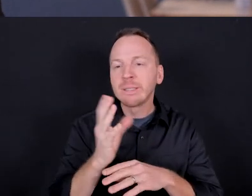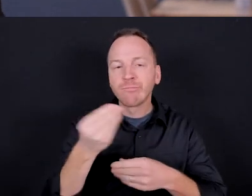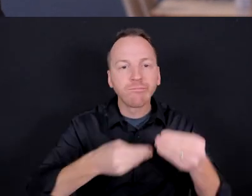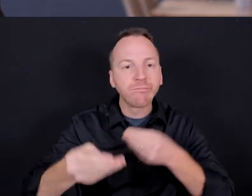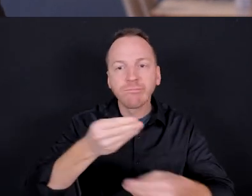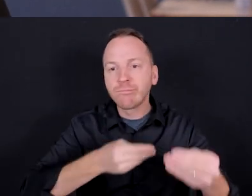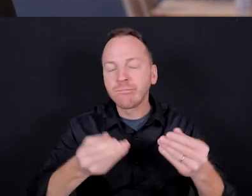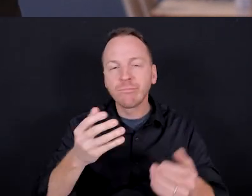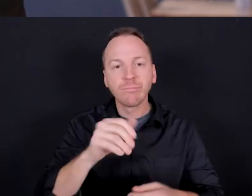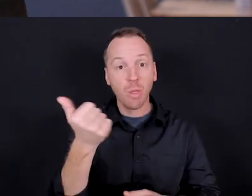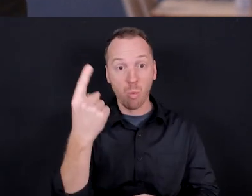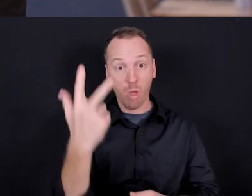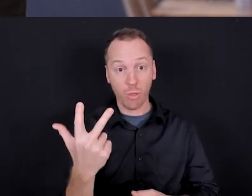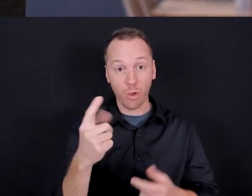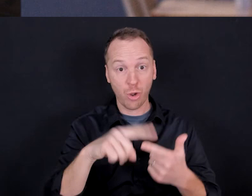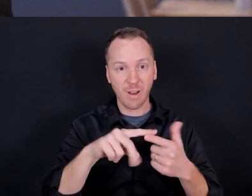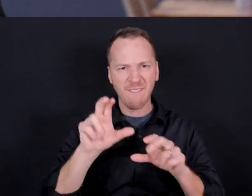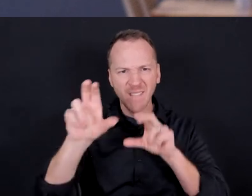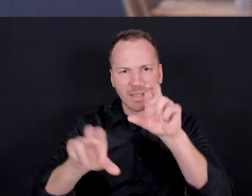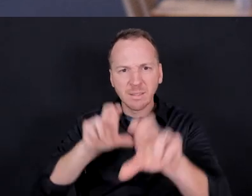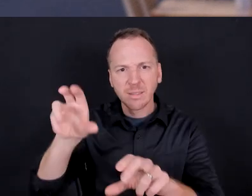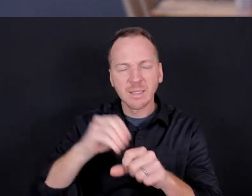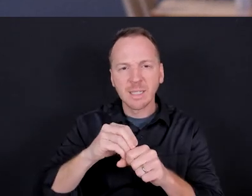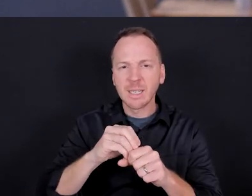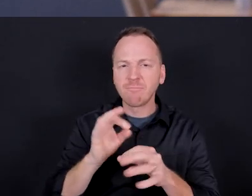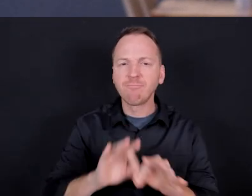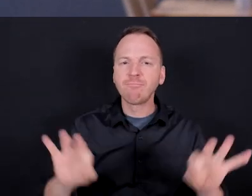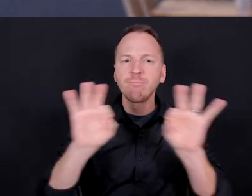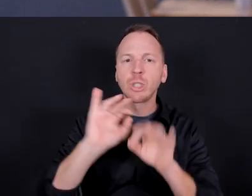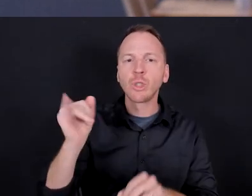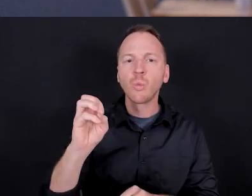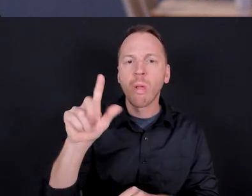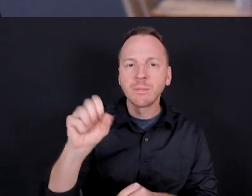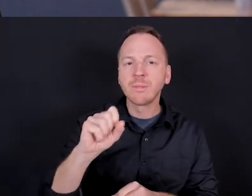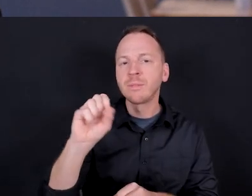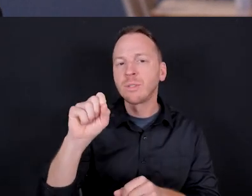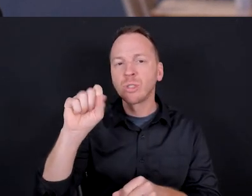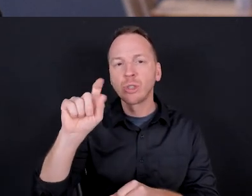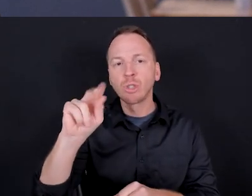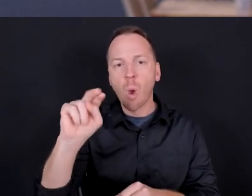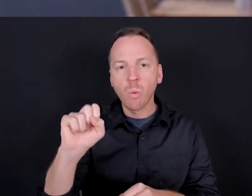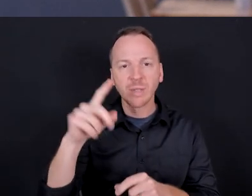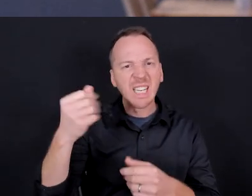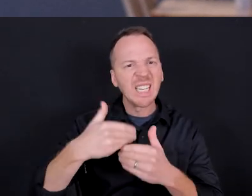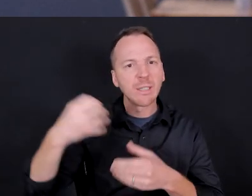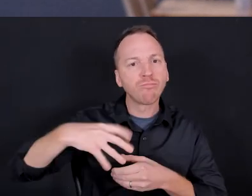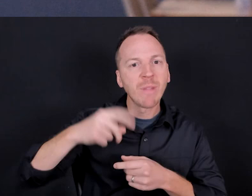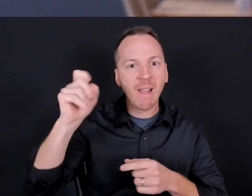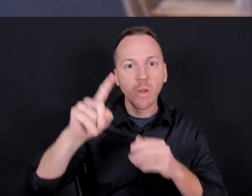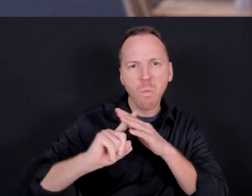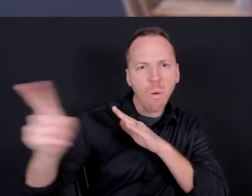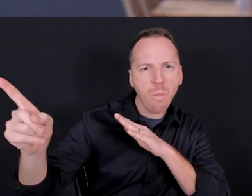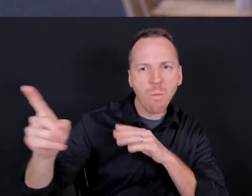transactions. Another third he would invest in precious stones and jewels that he could easily take with him if he ever had to